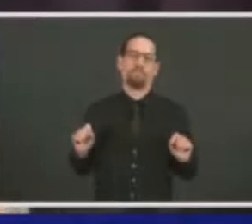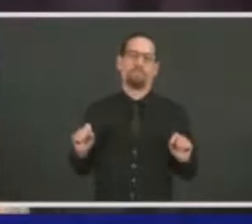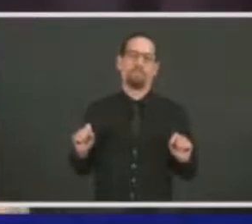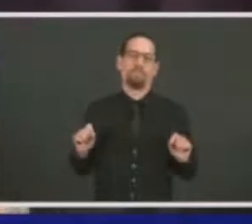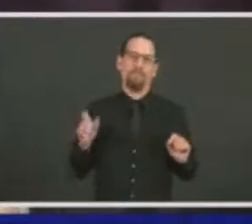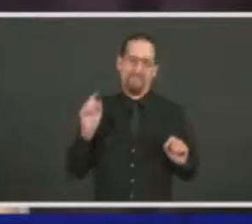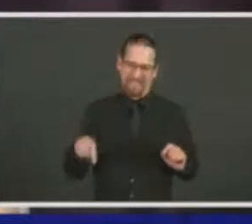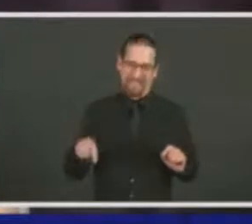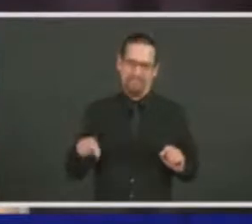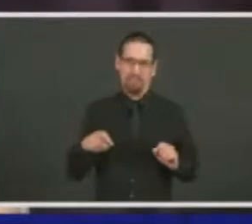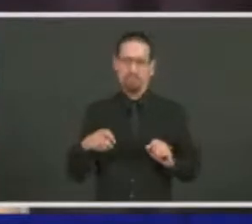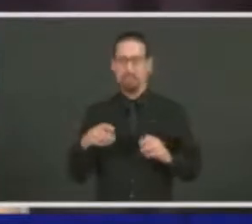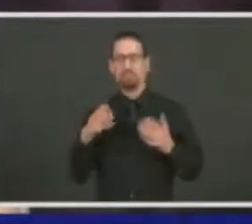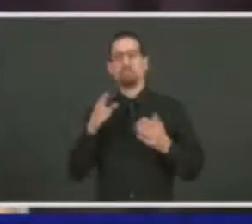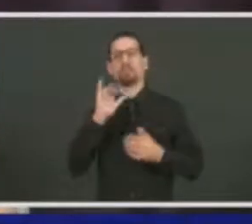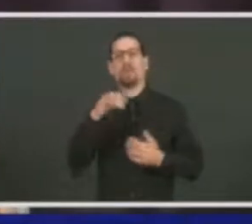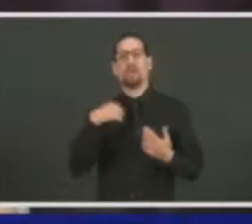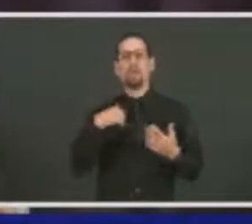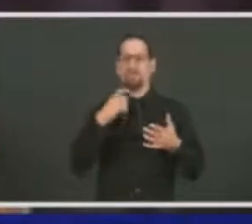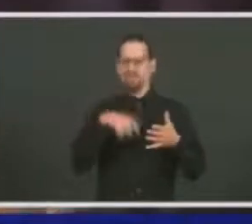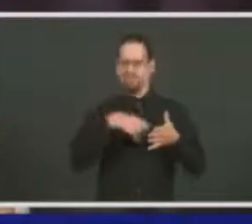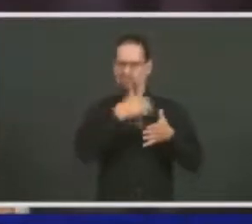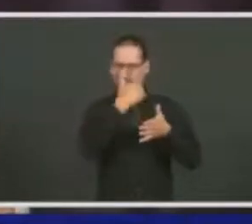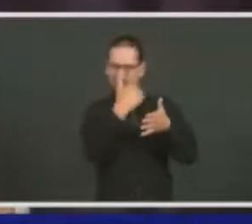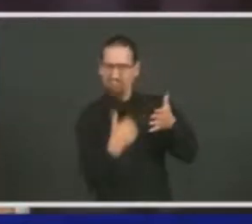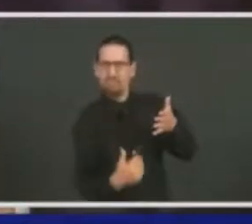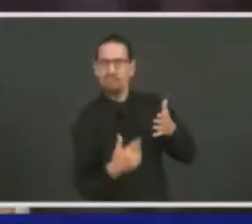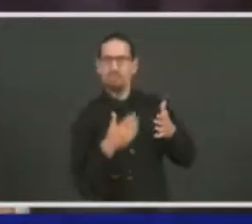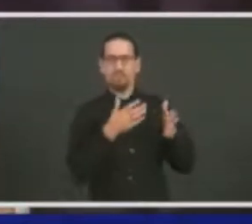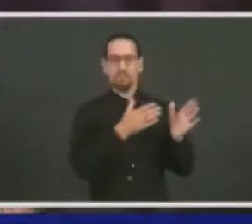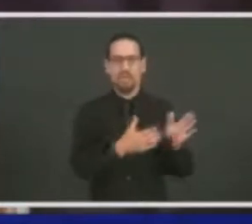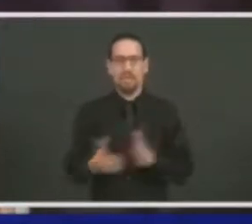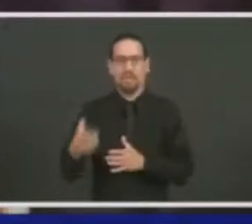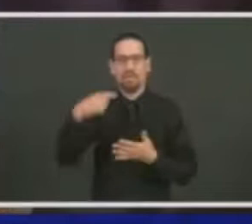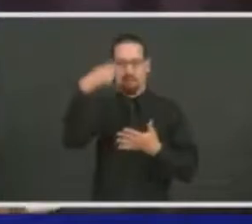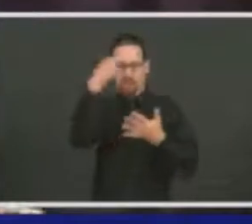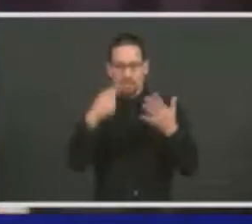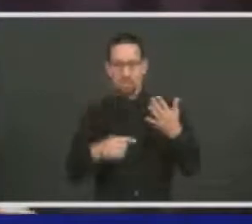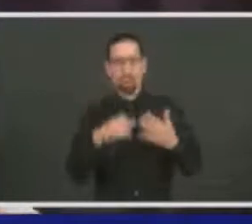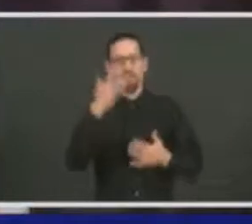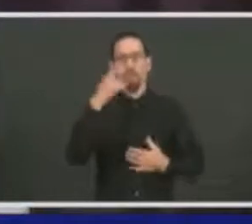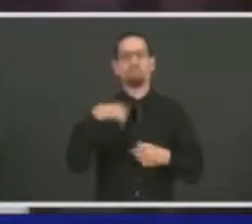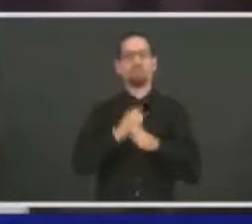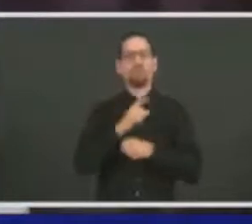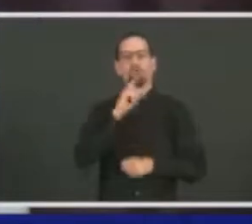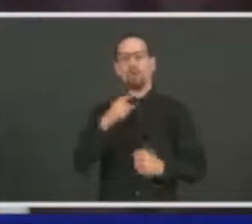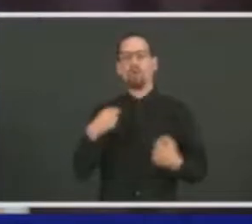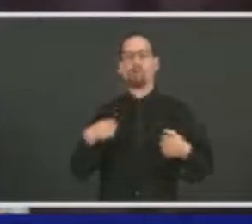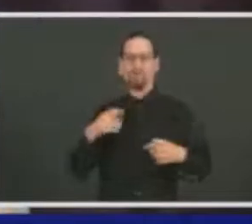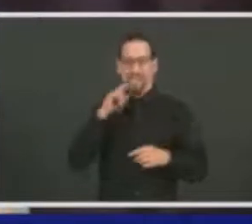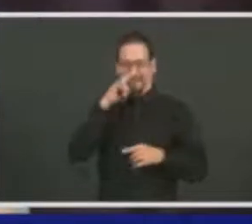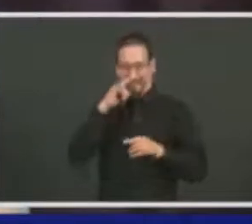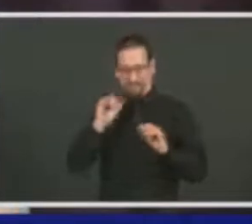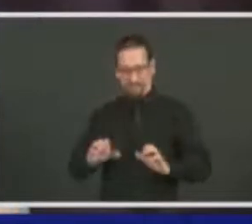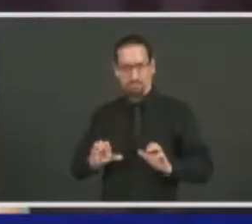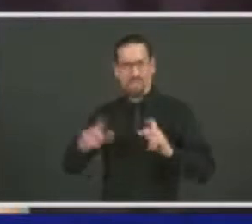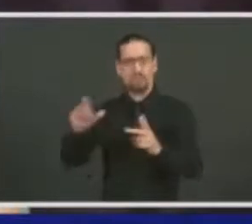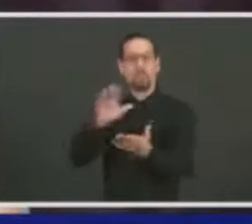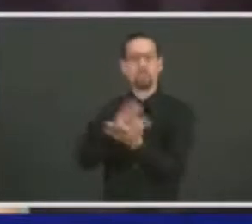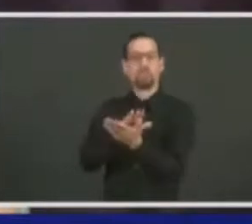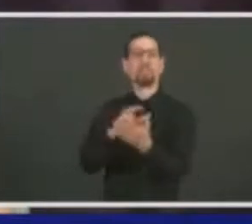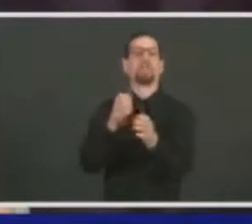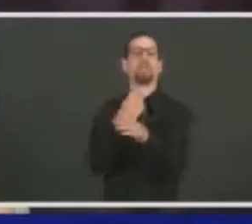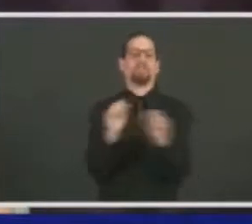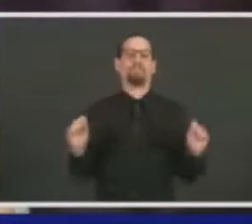metrics so that our kids can have a safe environment to return to. Queríamos decirle a los padres que nosotros sabemos que los